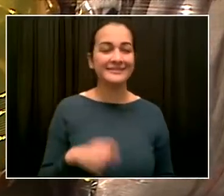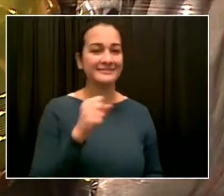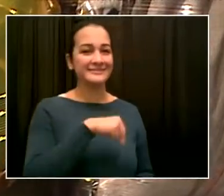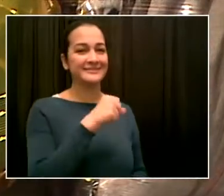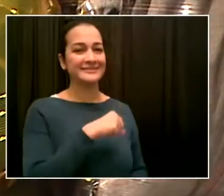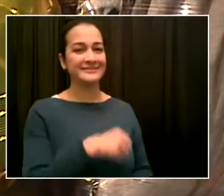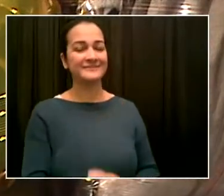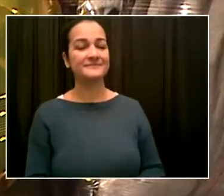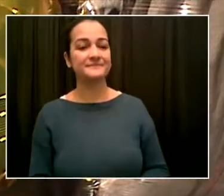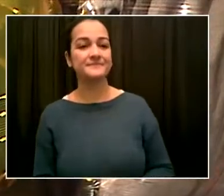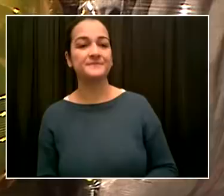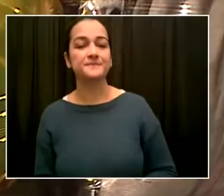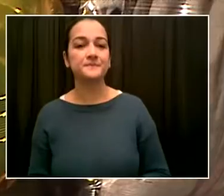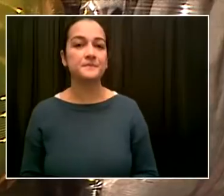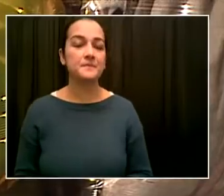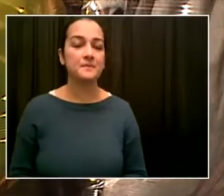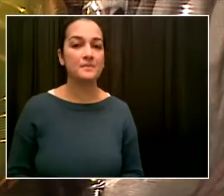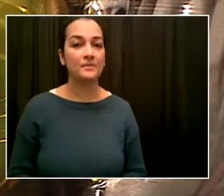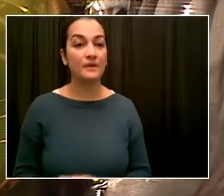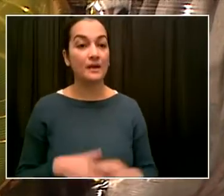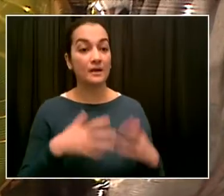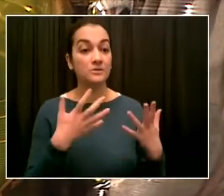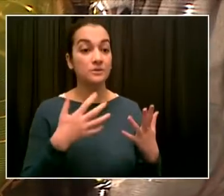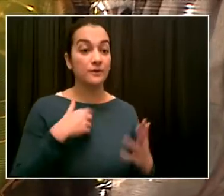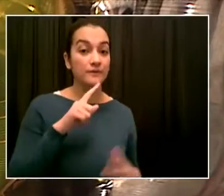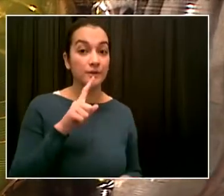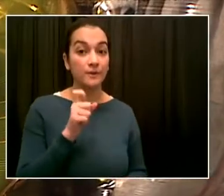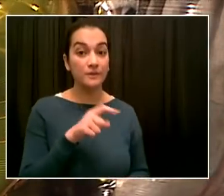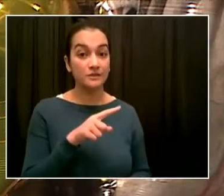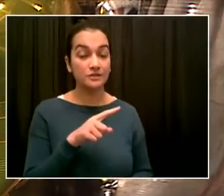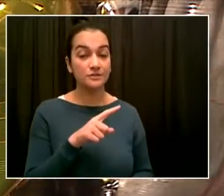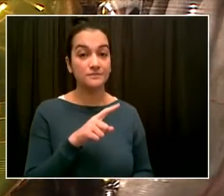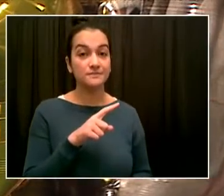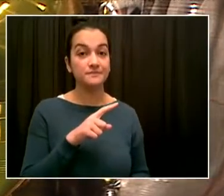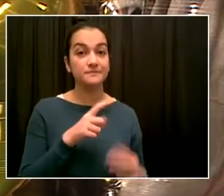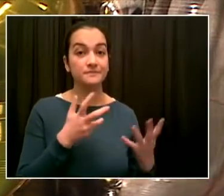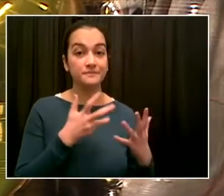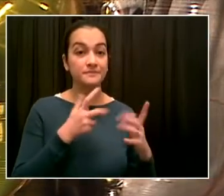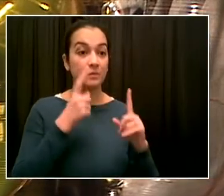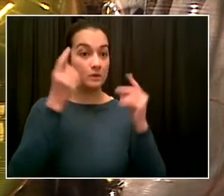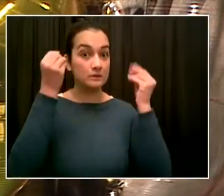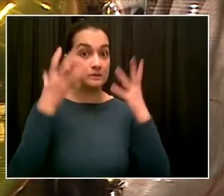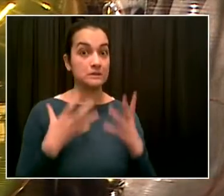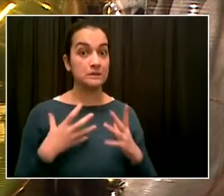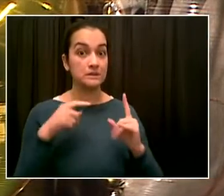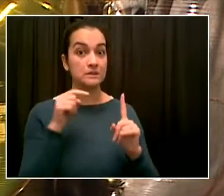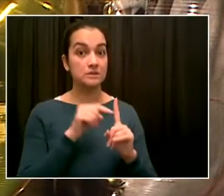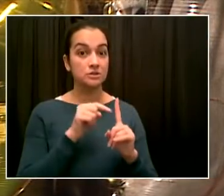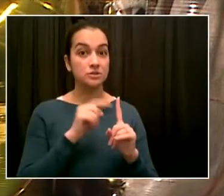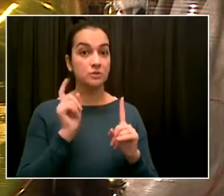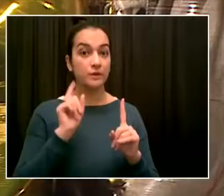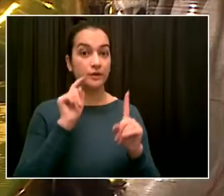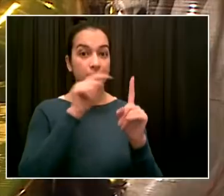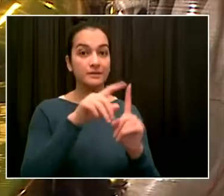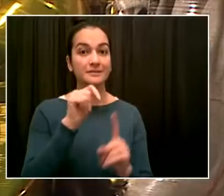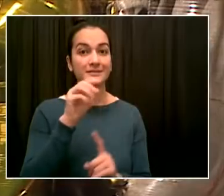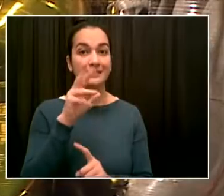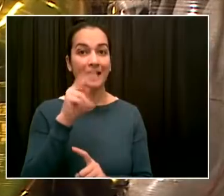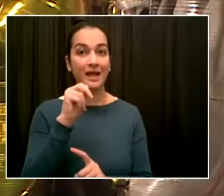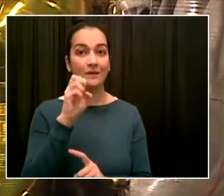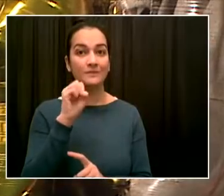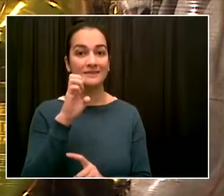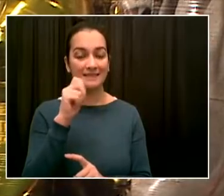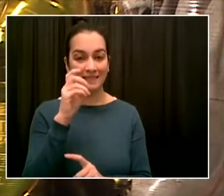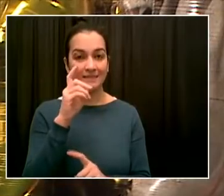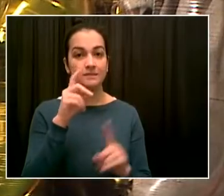the New York Post had written, about a teacher at Townsend Harris High School who SCI had found. They said he was